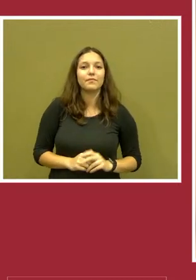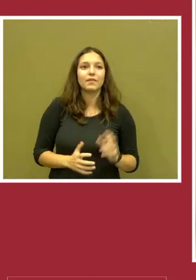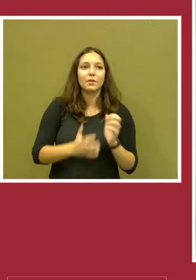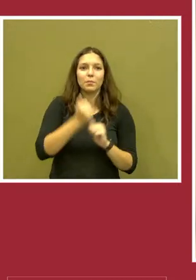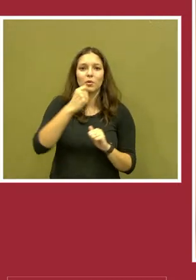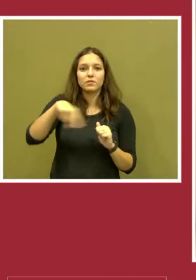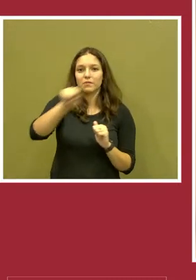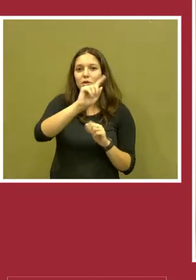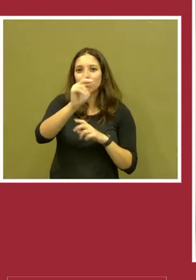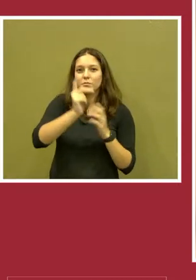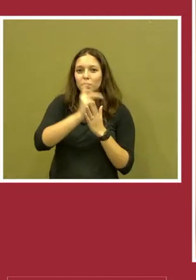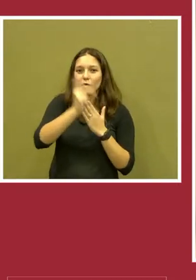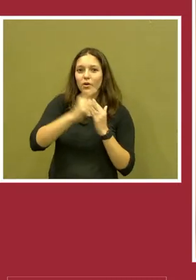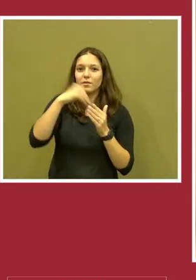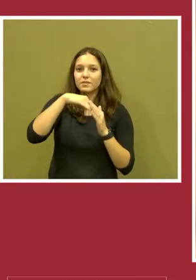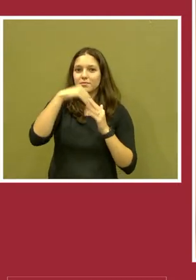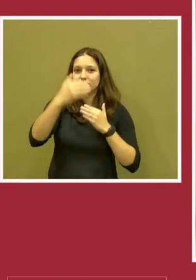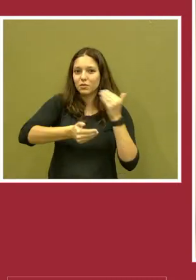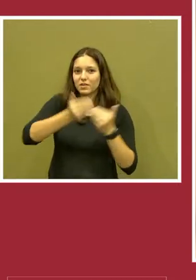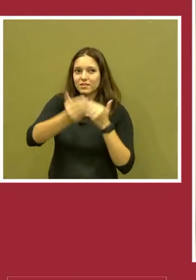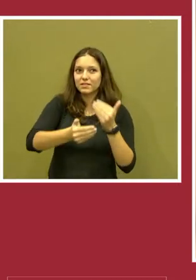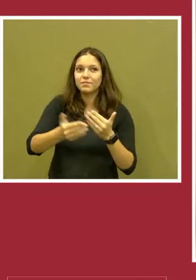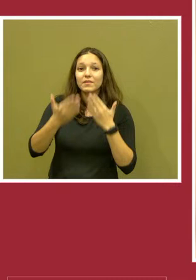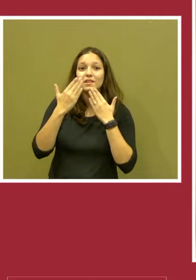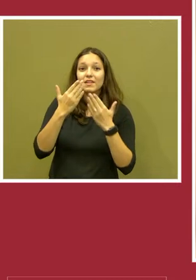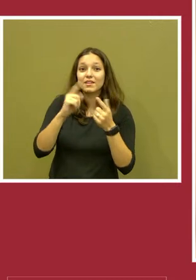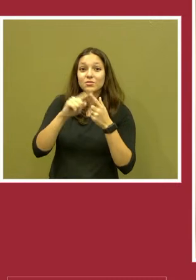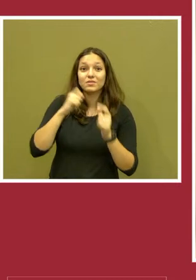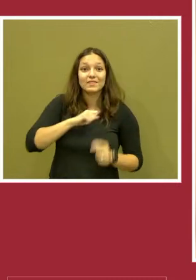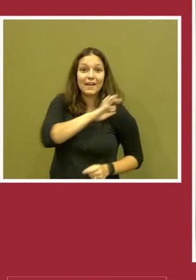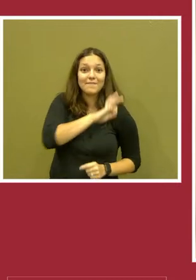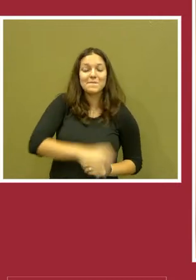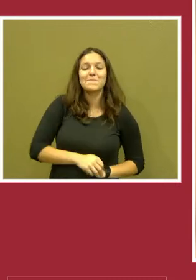those programs in process. Thanks to the staff.